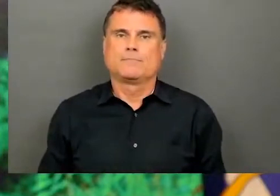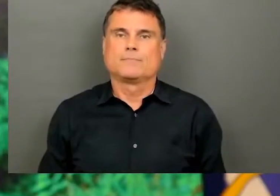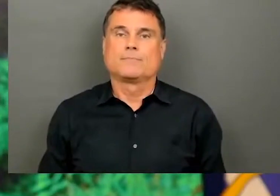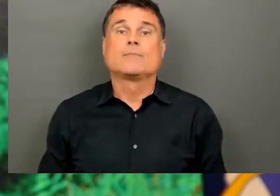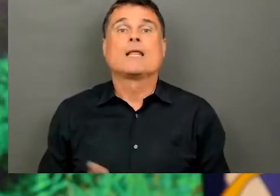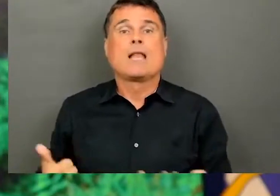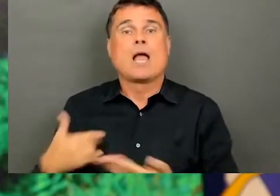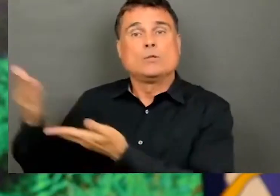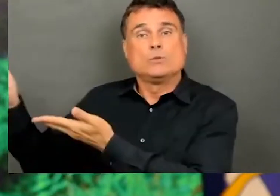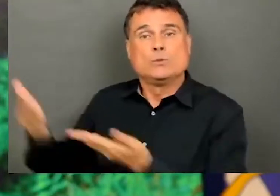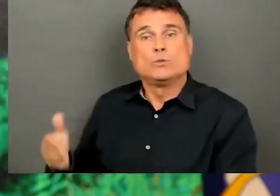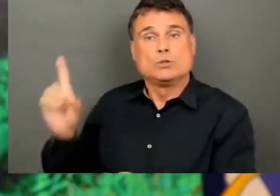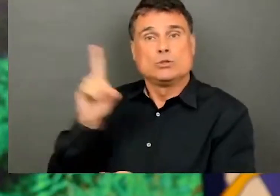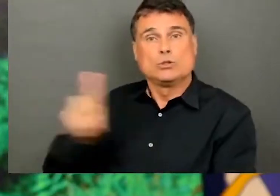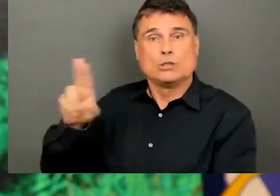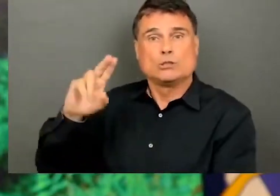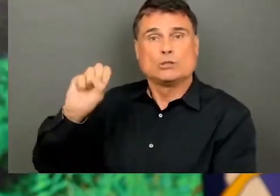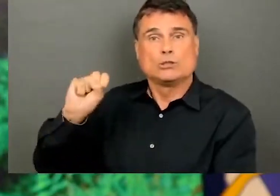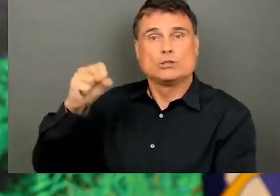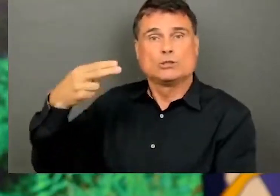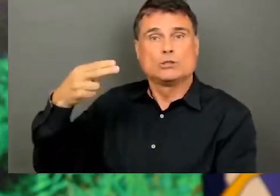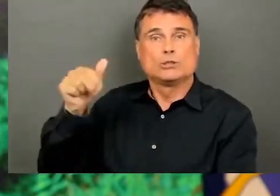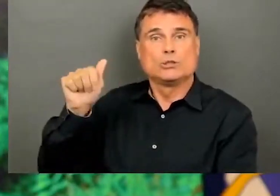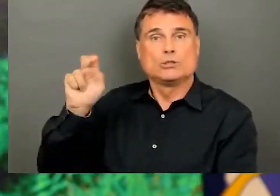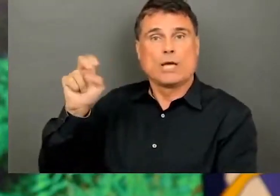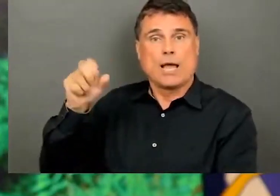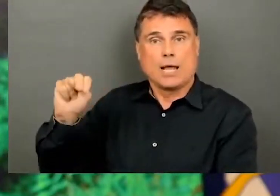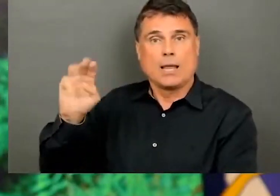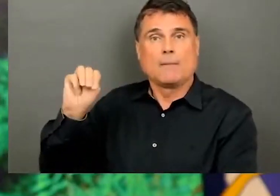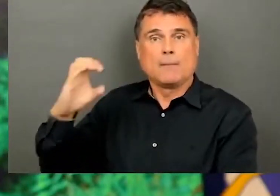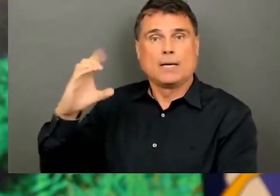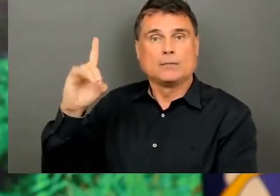Chief Medical Officer of the First Nations Health Authority.